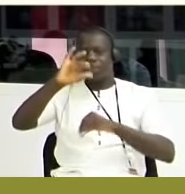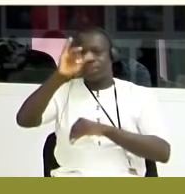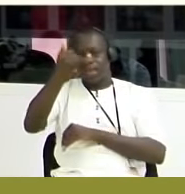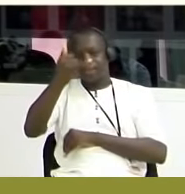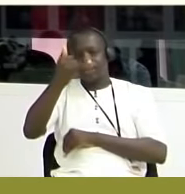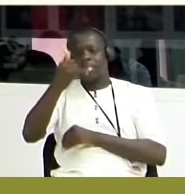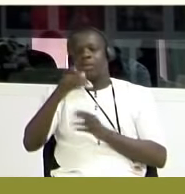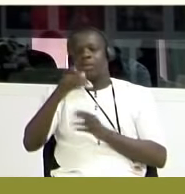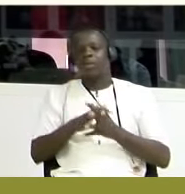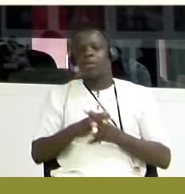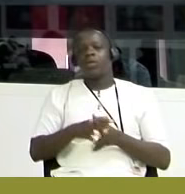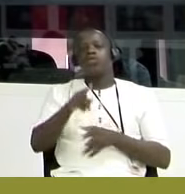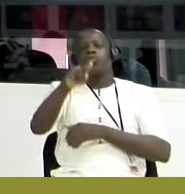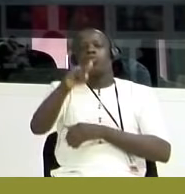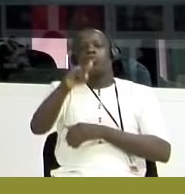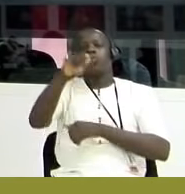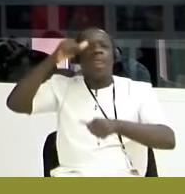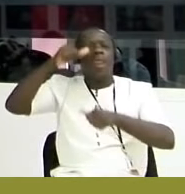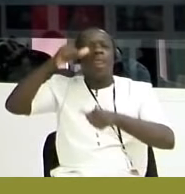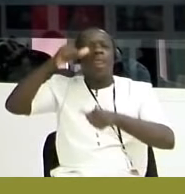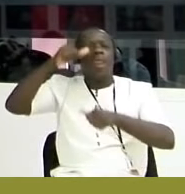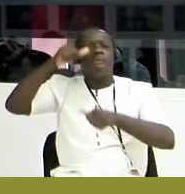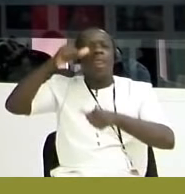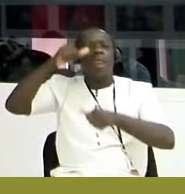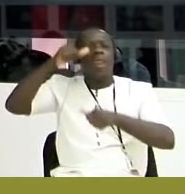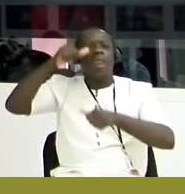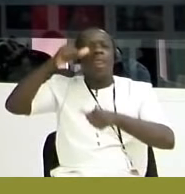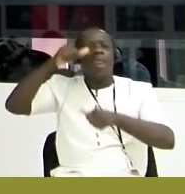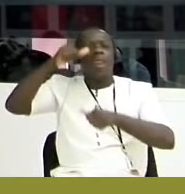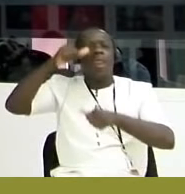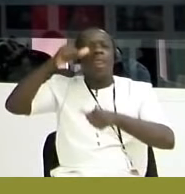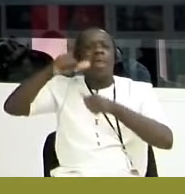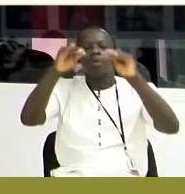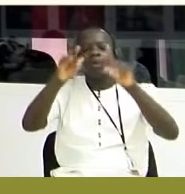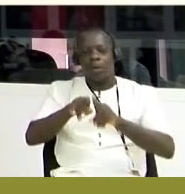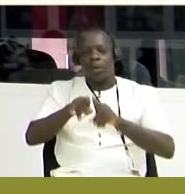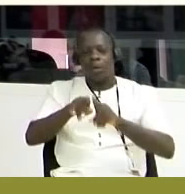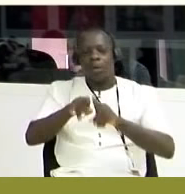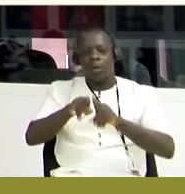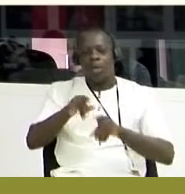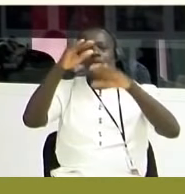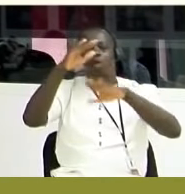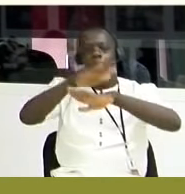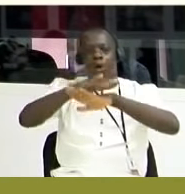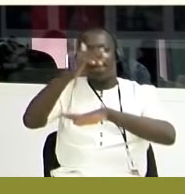was broadcast on the 9th, a day before.